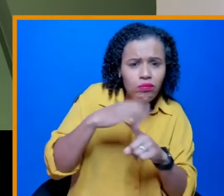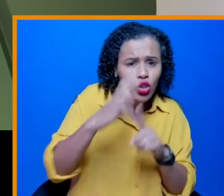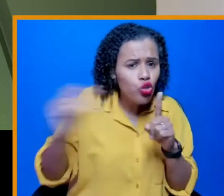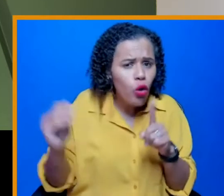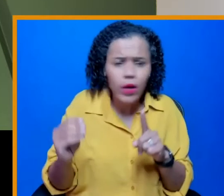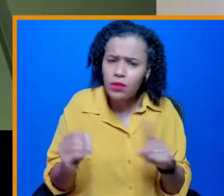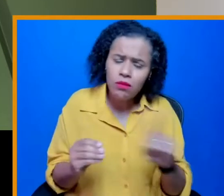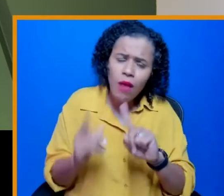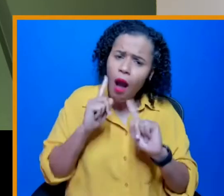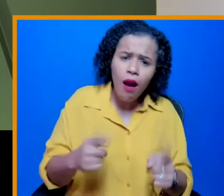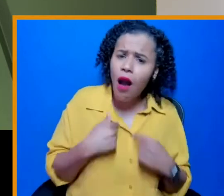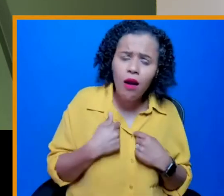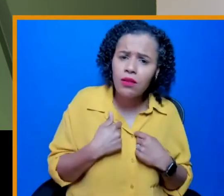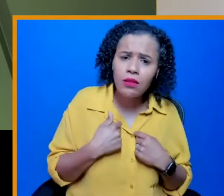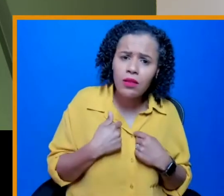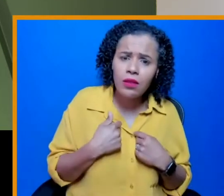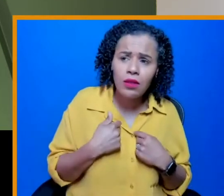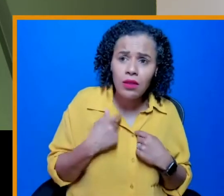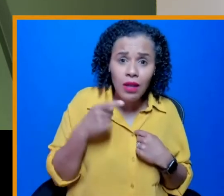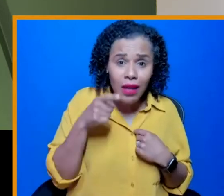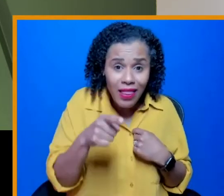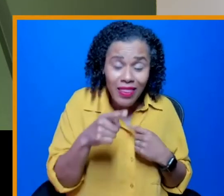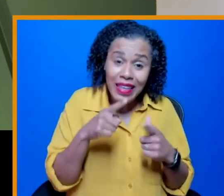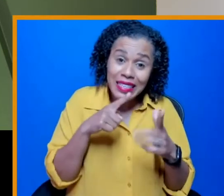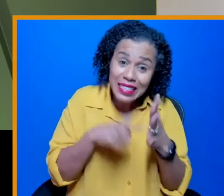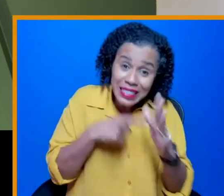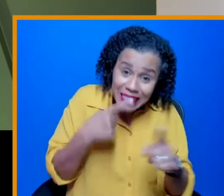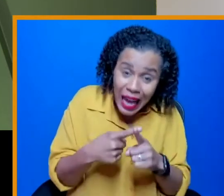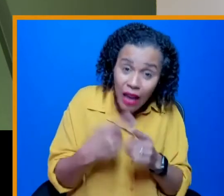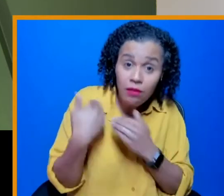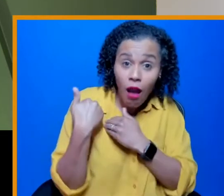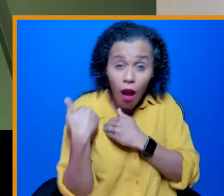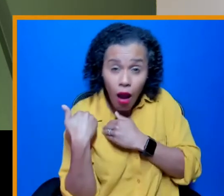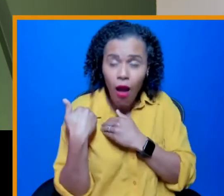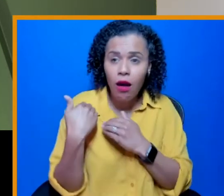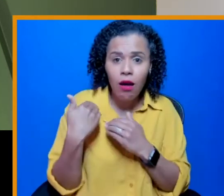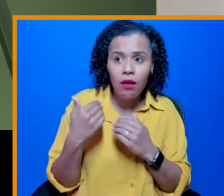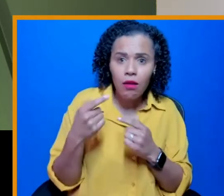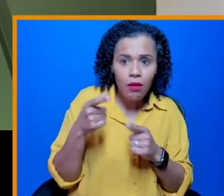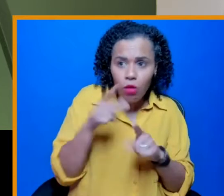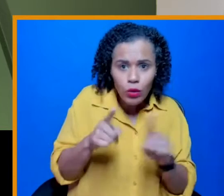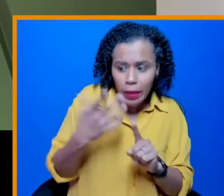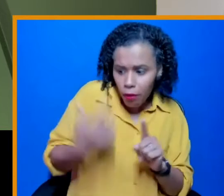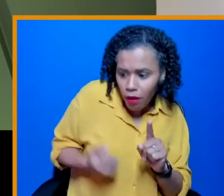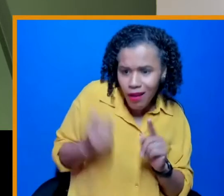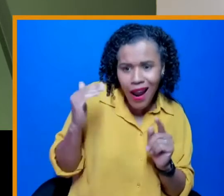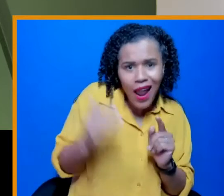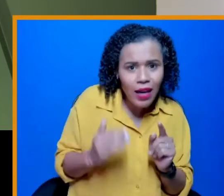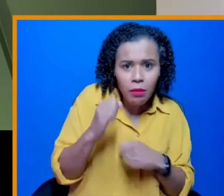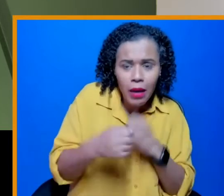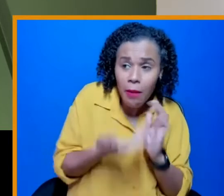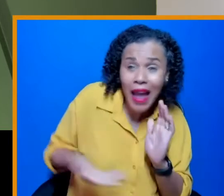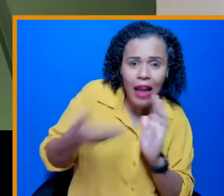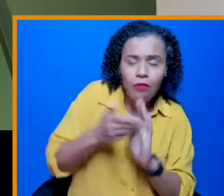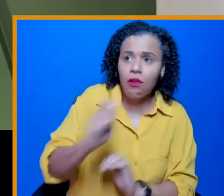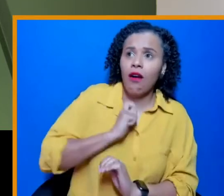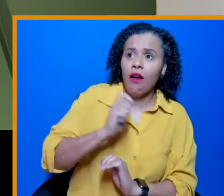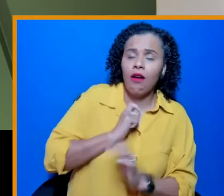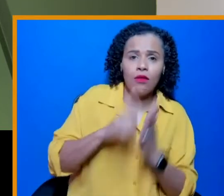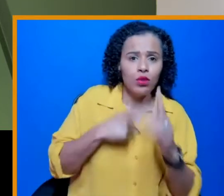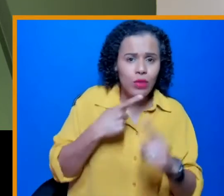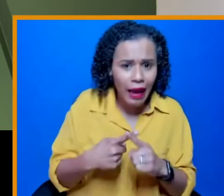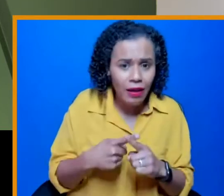would be increasing the tax burden in real terms on those earning least. Freezing the tax allowance threshold, giving